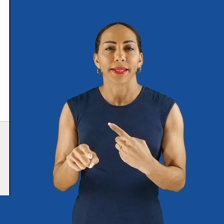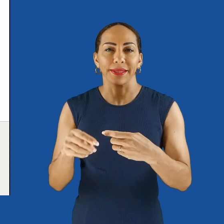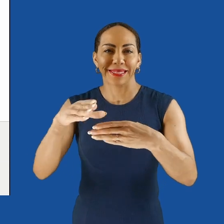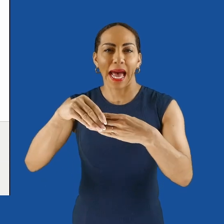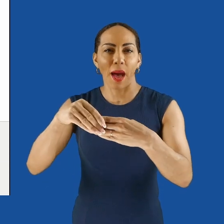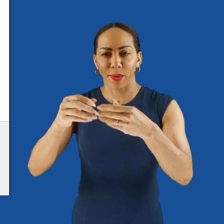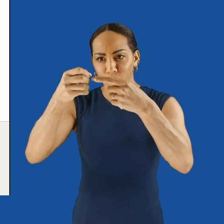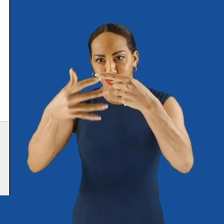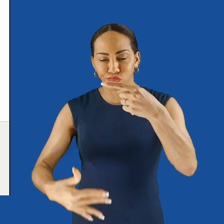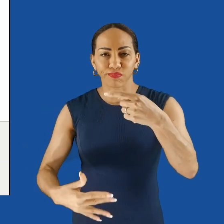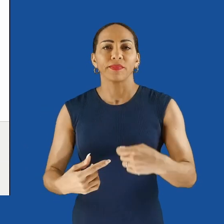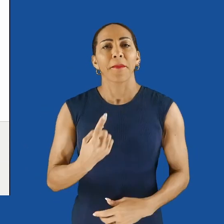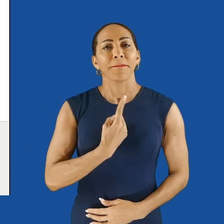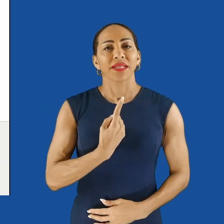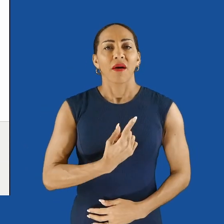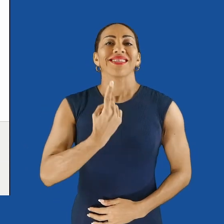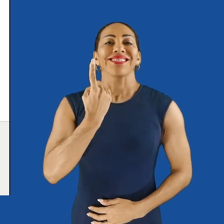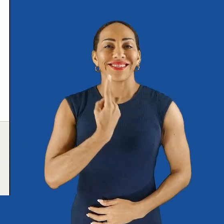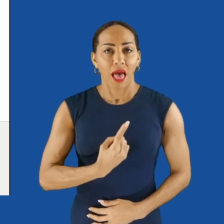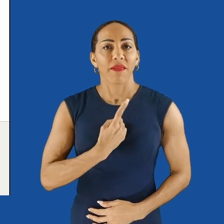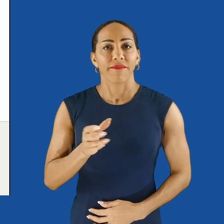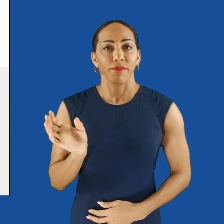tab. So I'm self-employed.